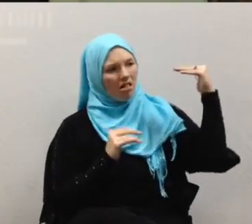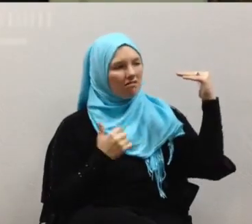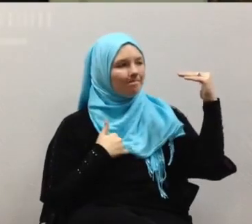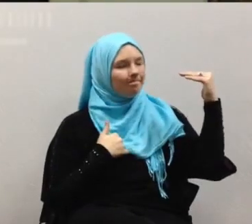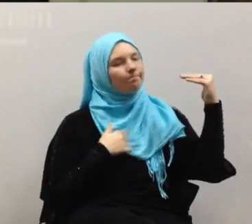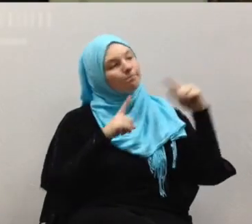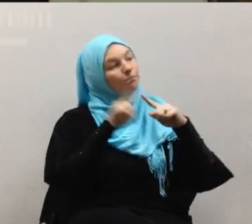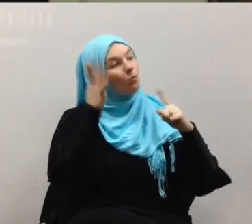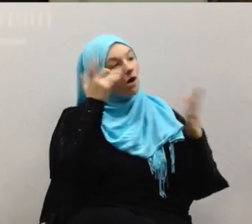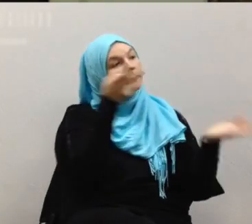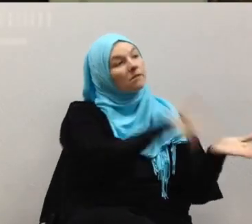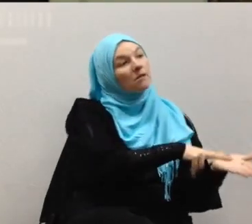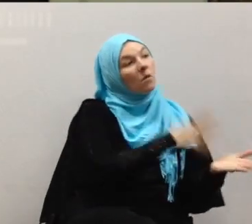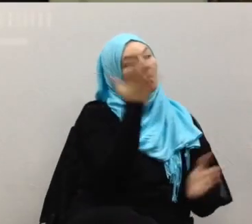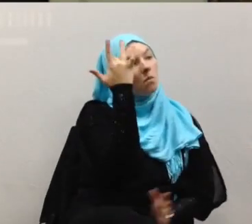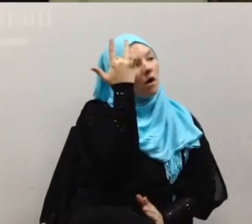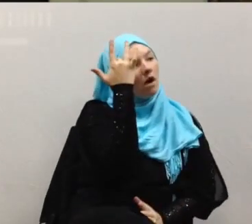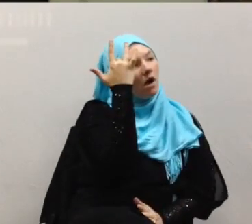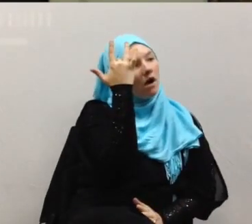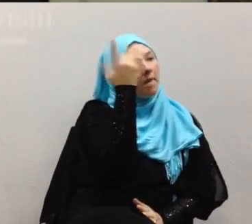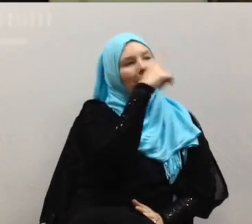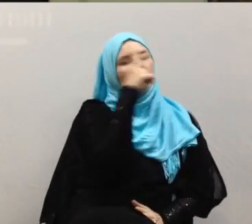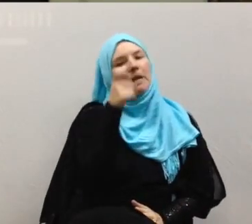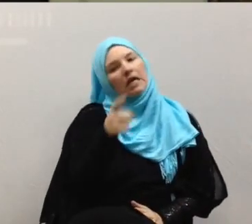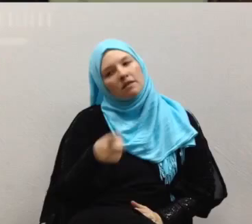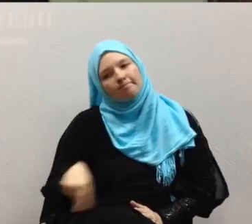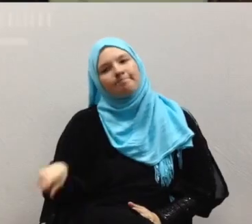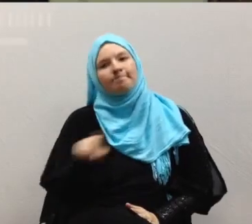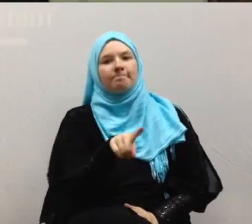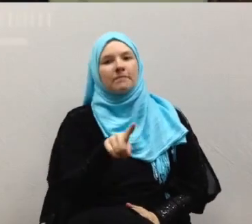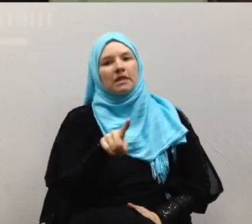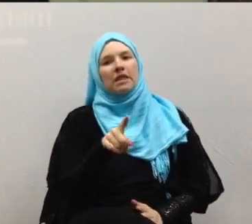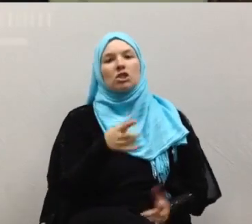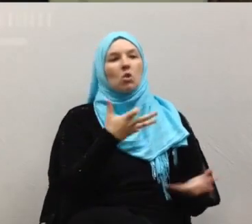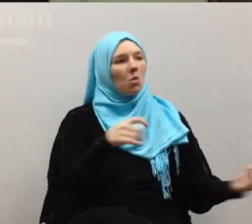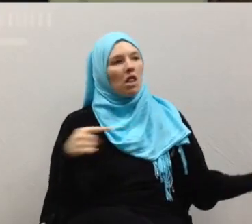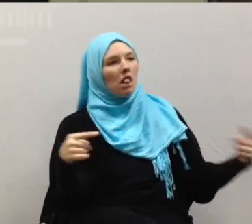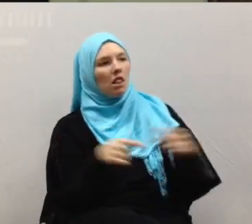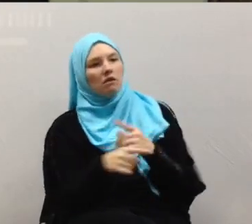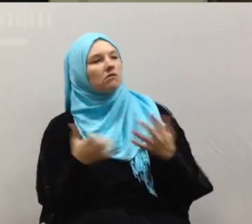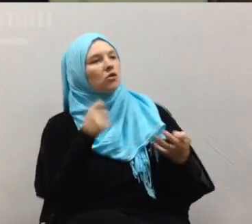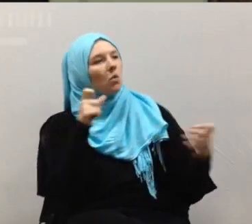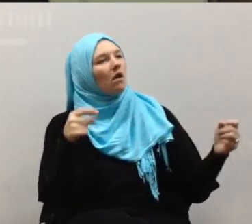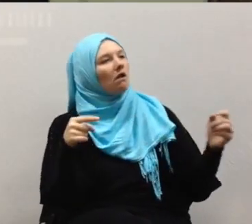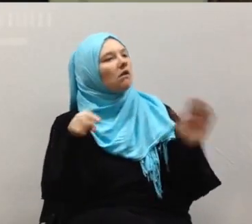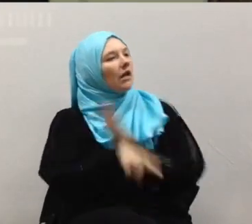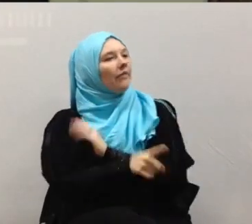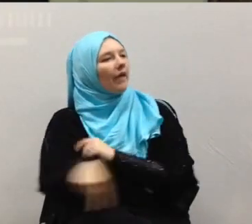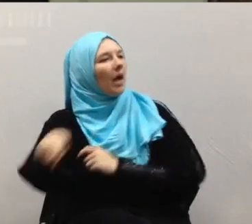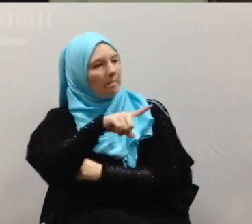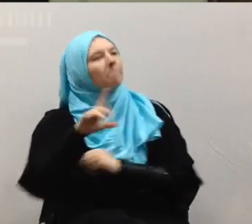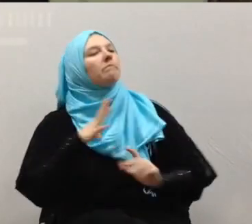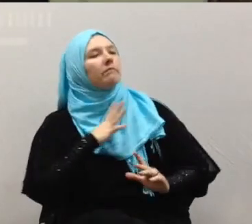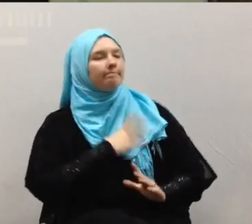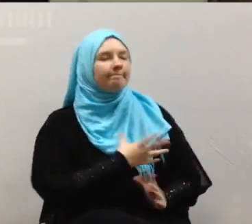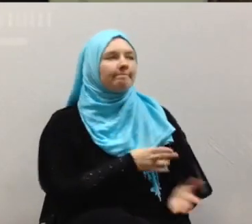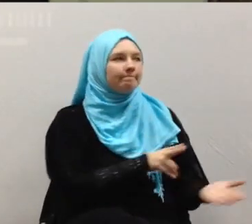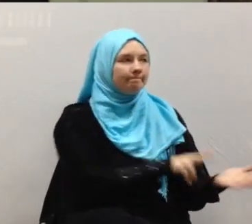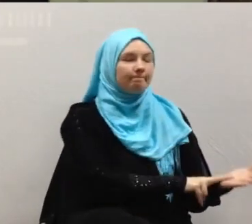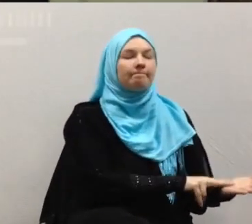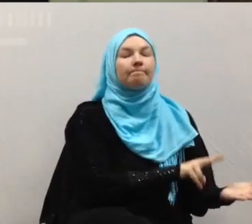for their patience and their obedience and their commitment to Allah and to the Messenger, a promise of